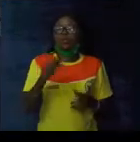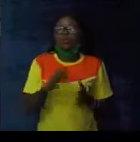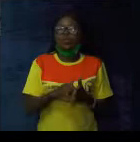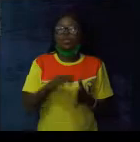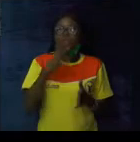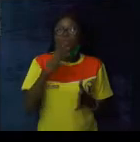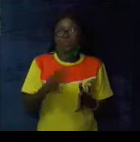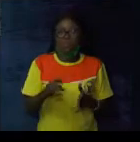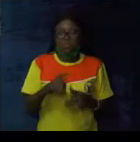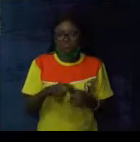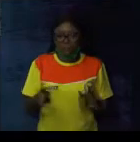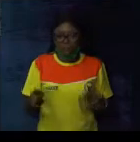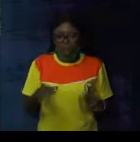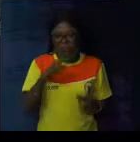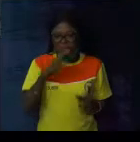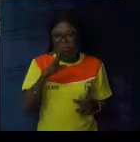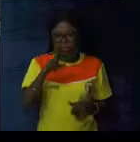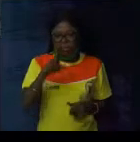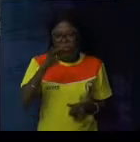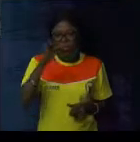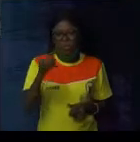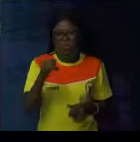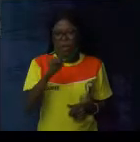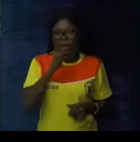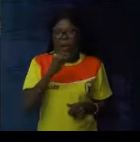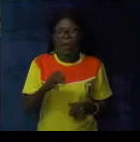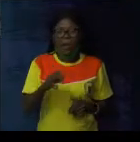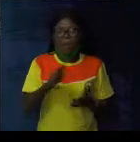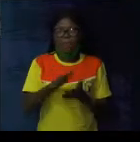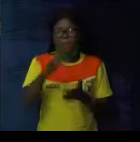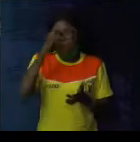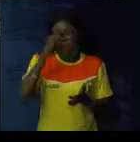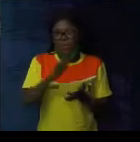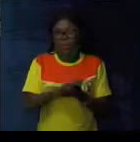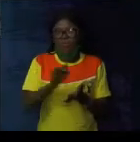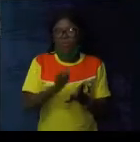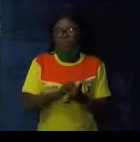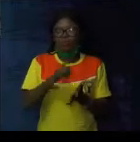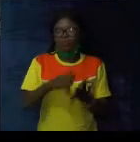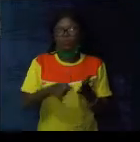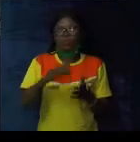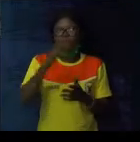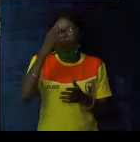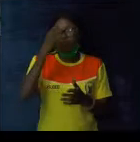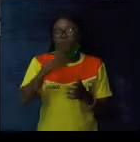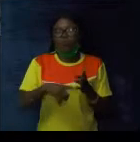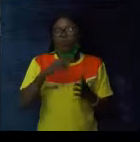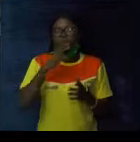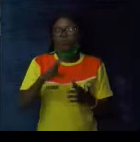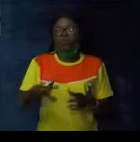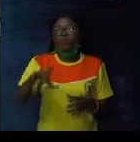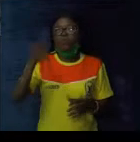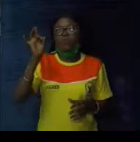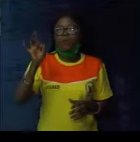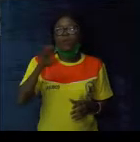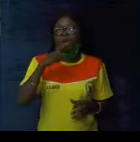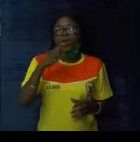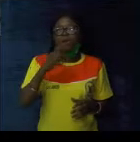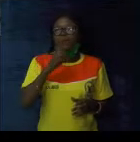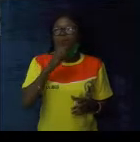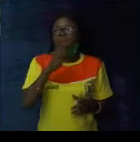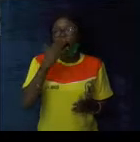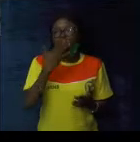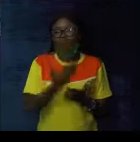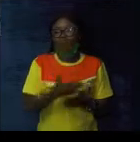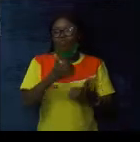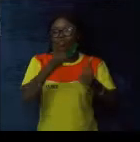CD. So the only one that is perpendicular is BJ. I believe that was what you selected. And